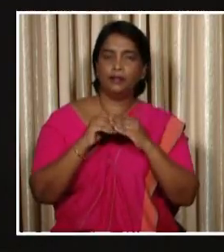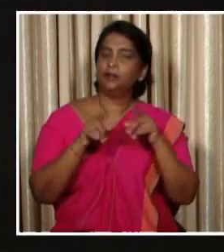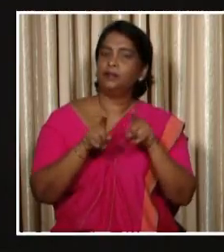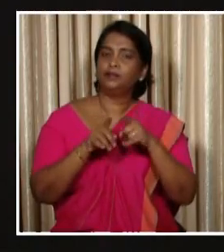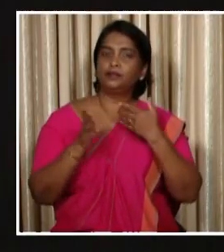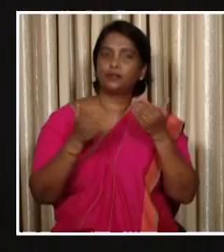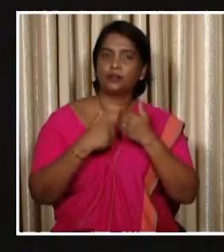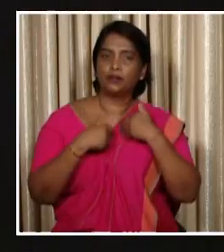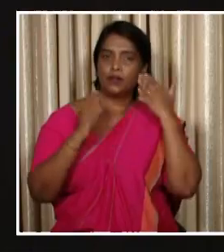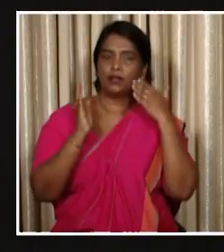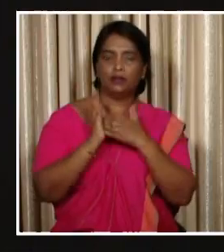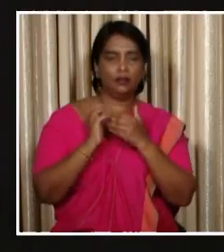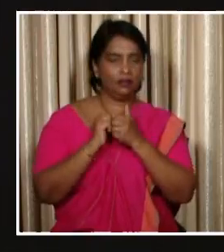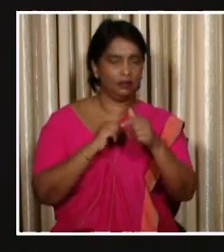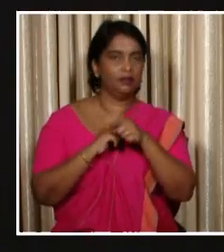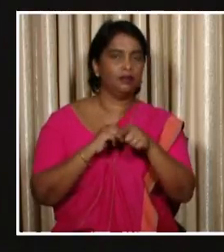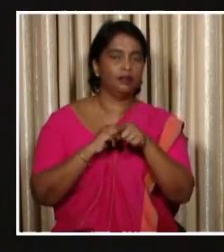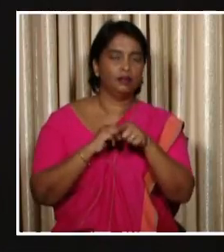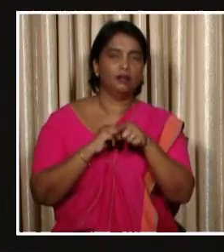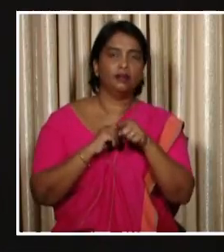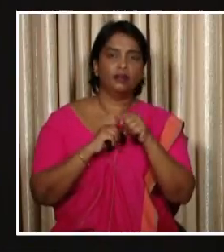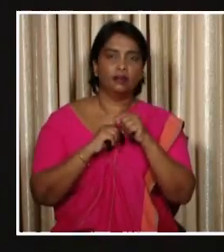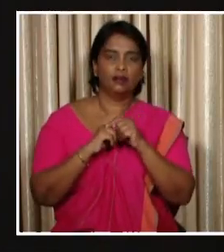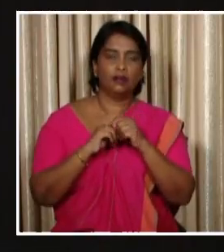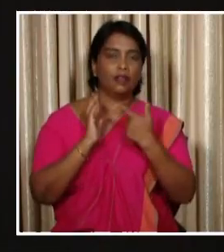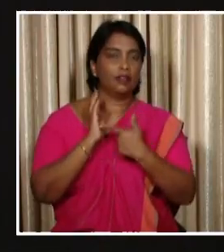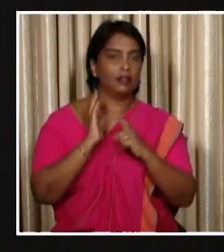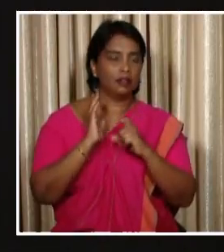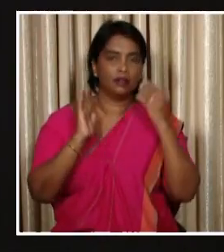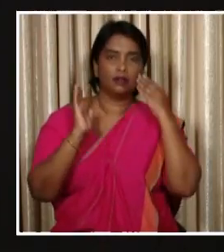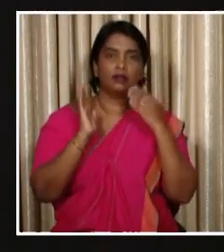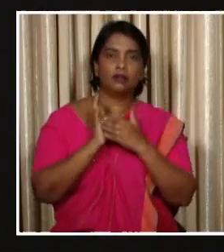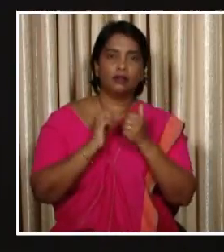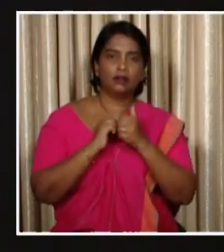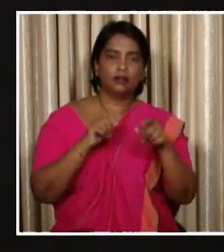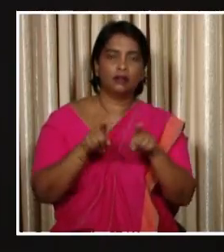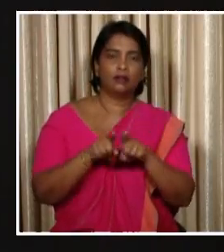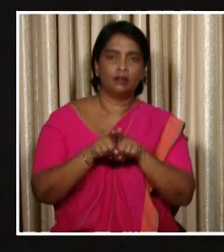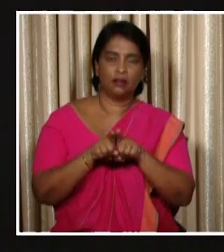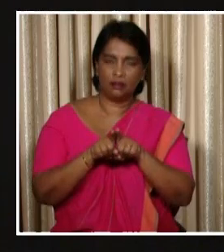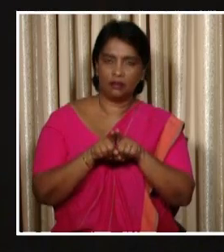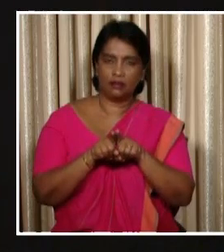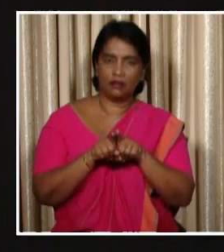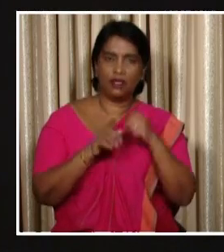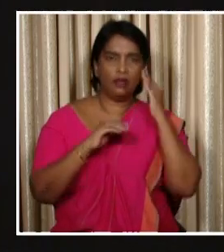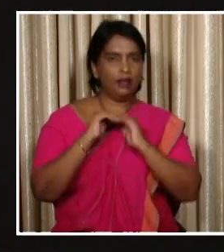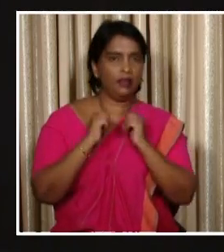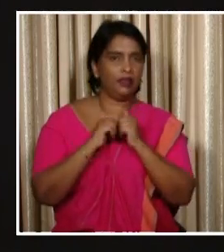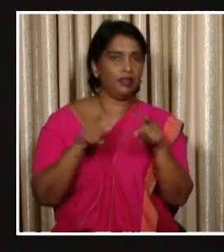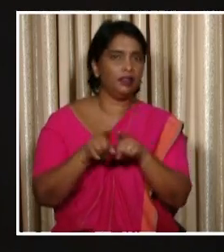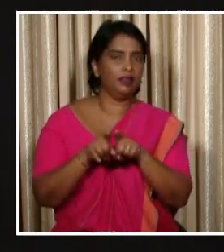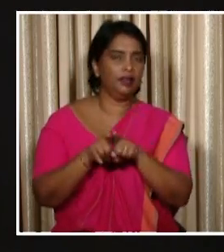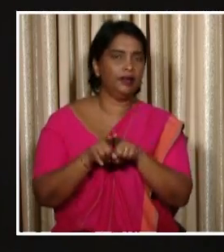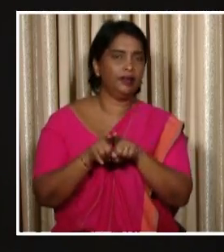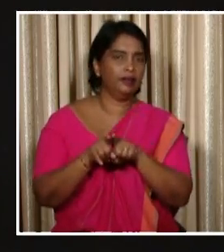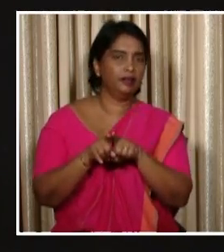to the global value chain in terms of knowledge body also, it's an important segment. We know the climate change,